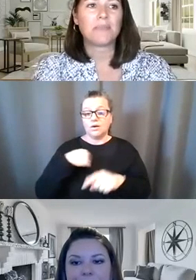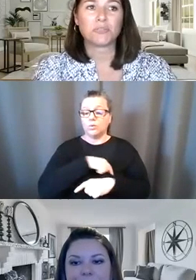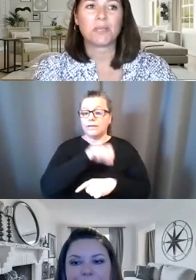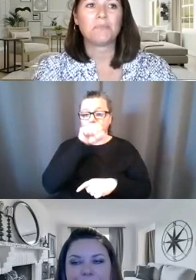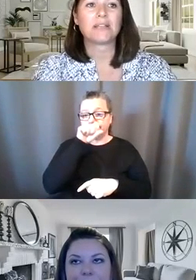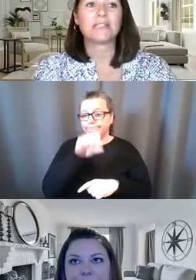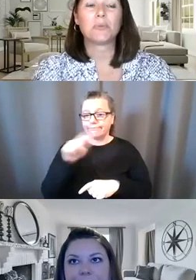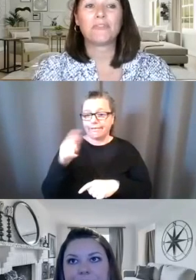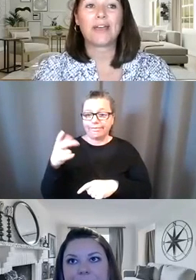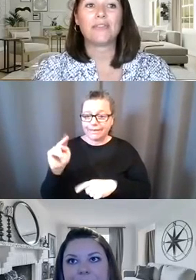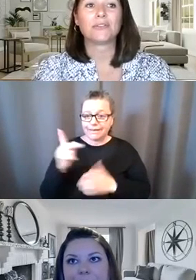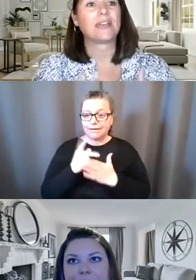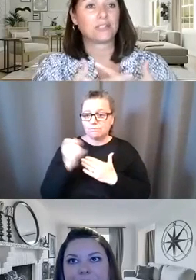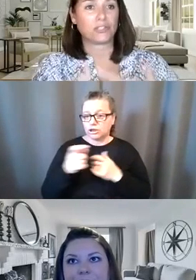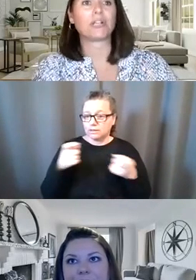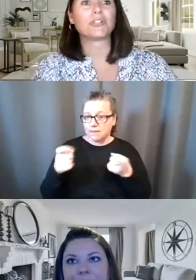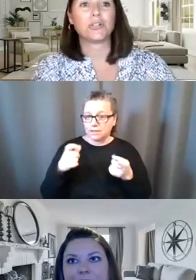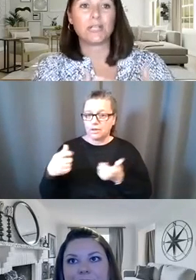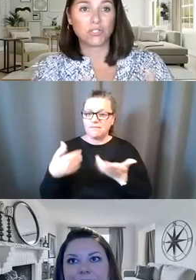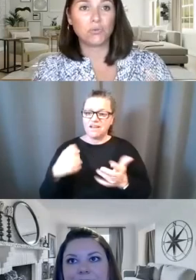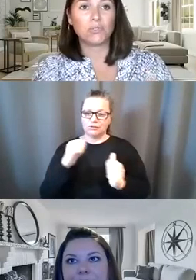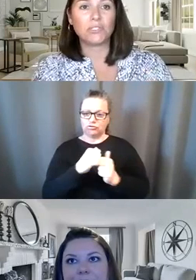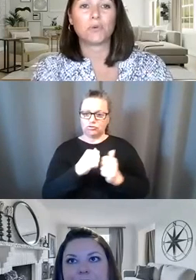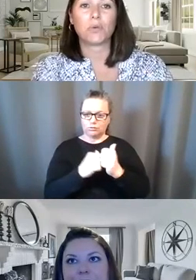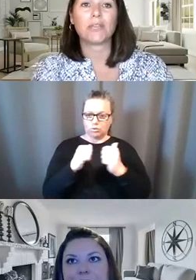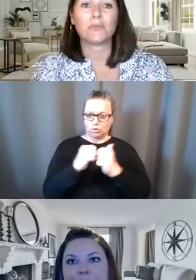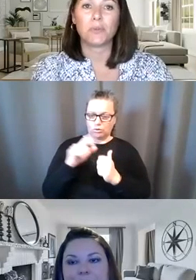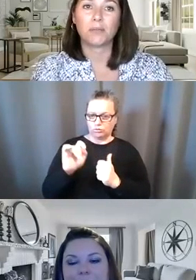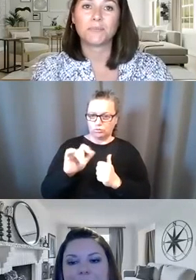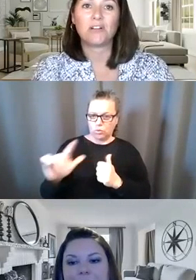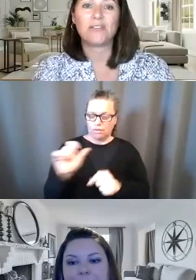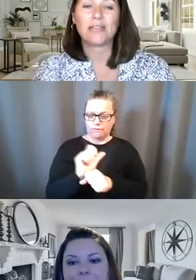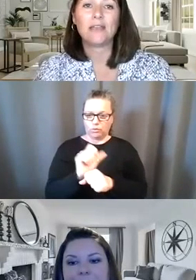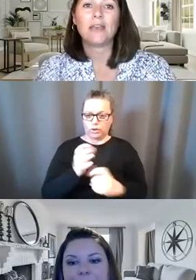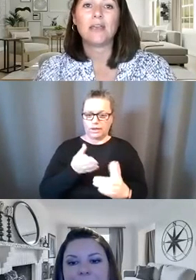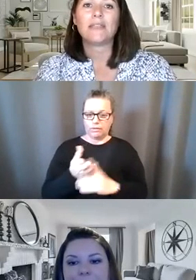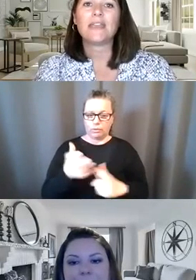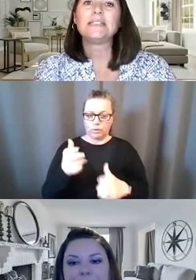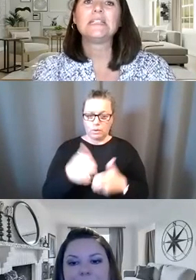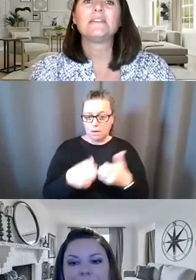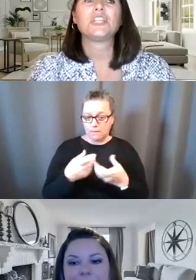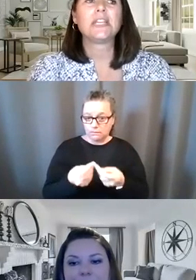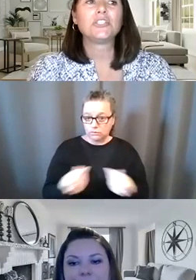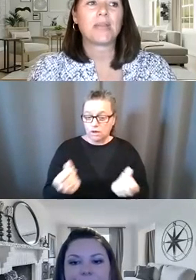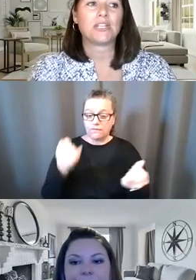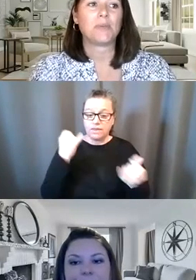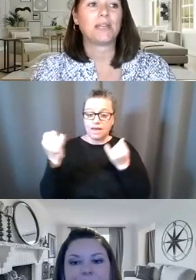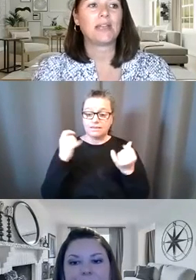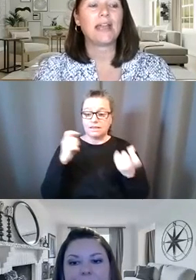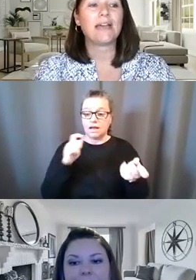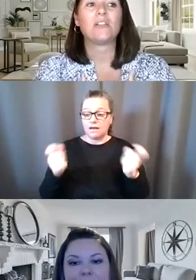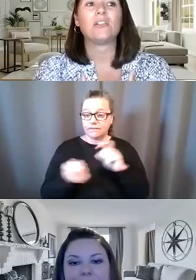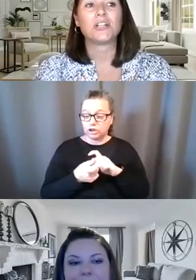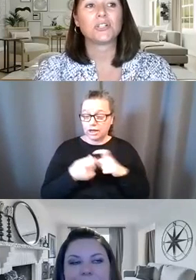project management because they provide that structure and tools for working through problem solving, the idea of change management